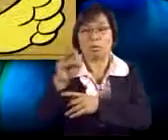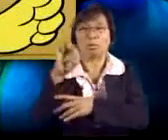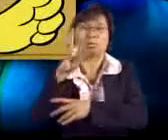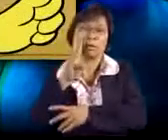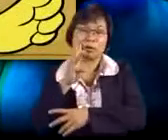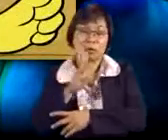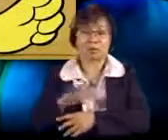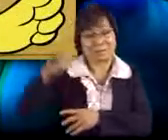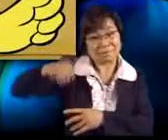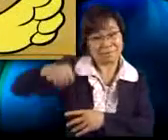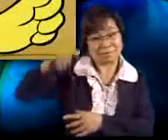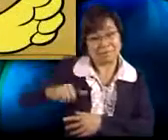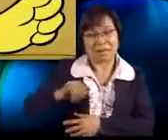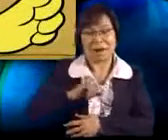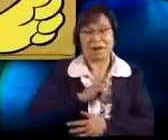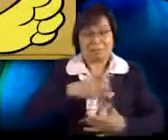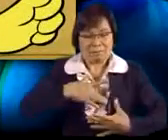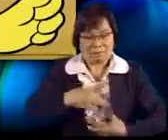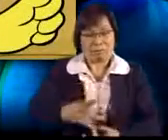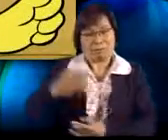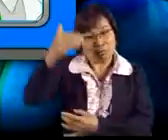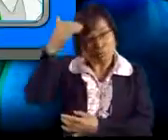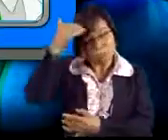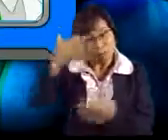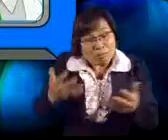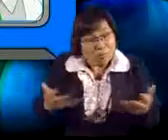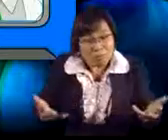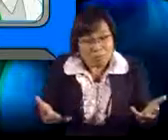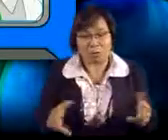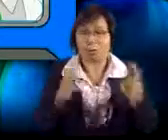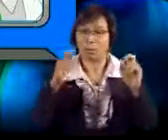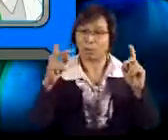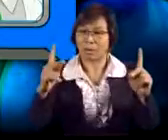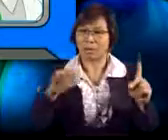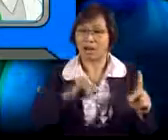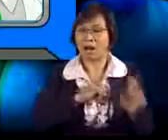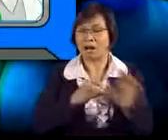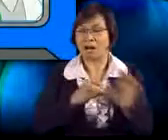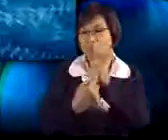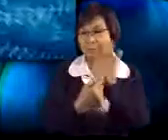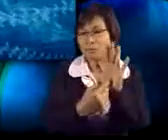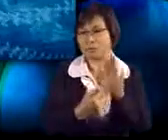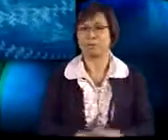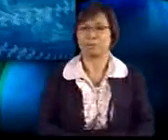liquid. Yes, I would like to know how. Okay, I'll show you.